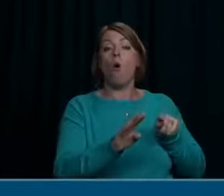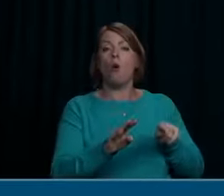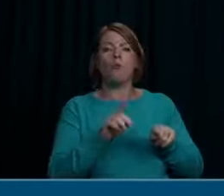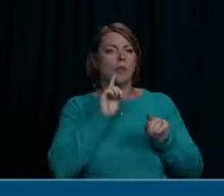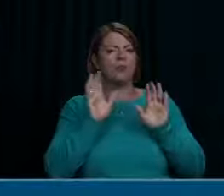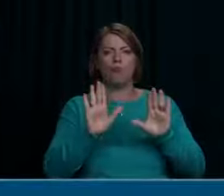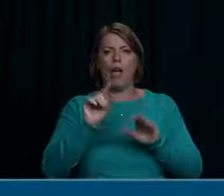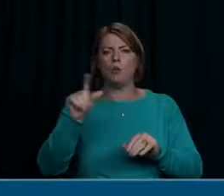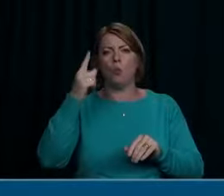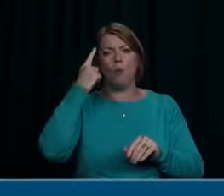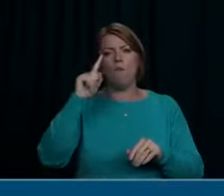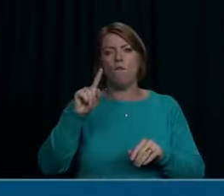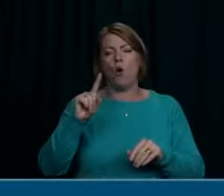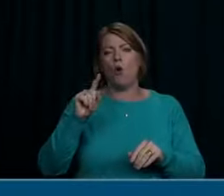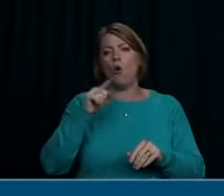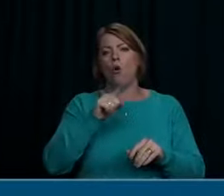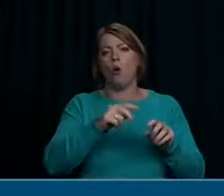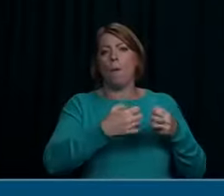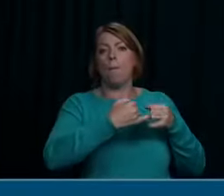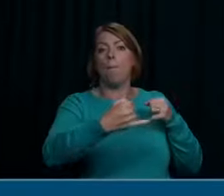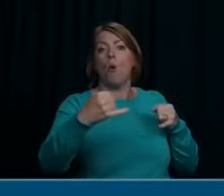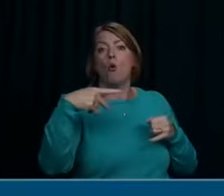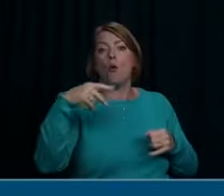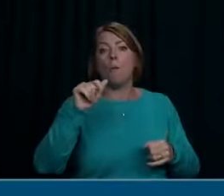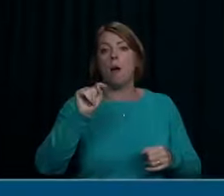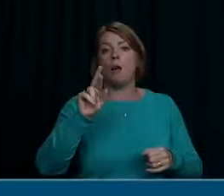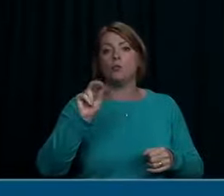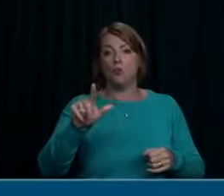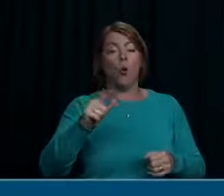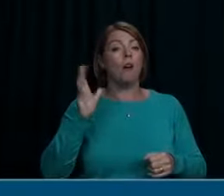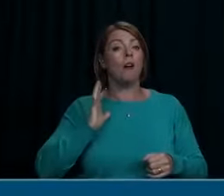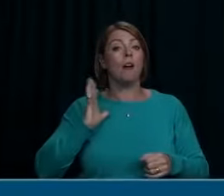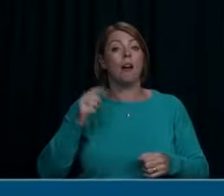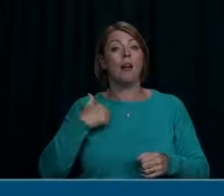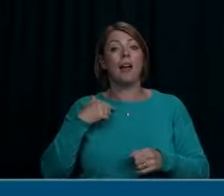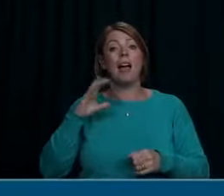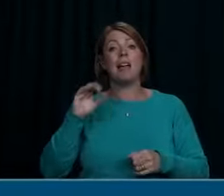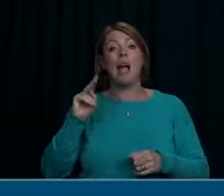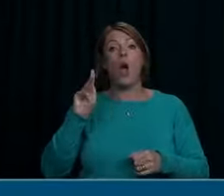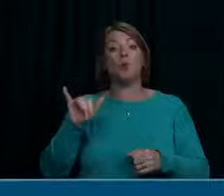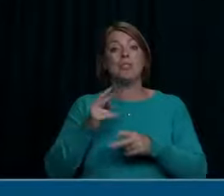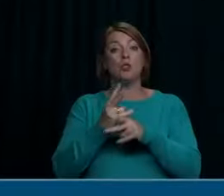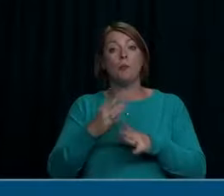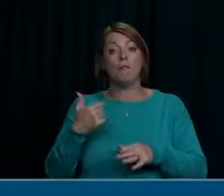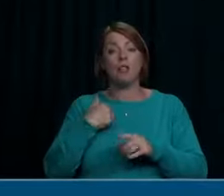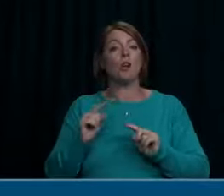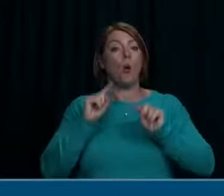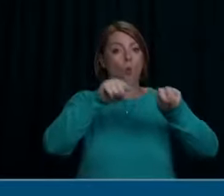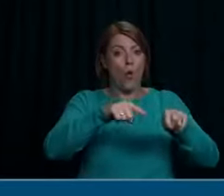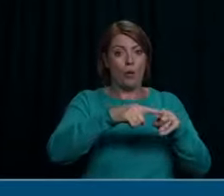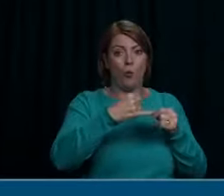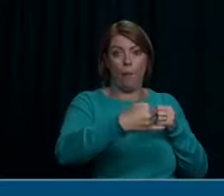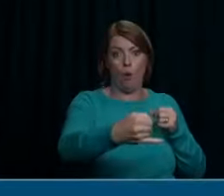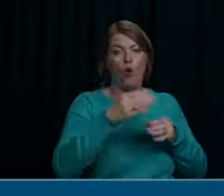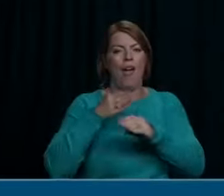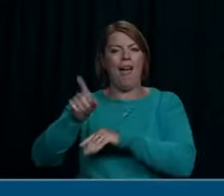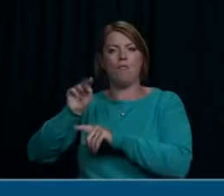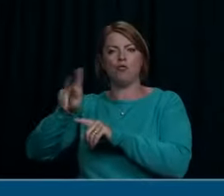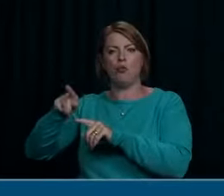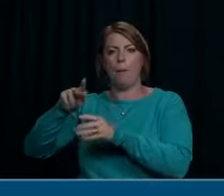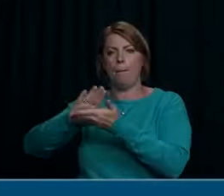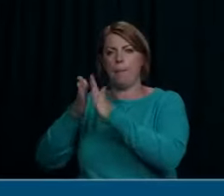Patrol agents. Believe it or not, I was actually at the border when I was a county supervisor just after President Trump was elected. I toured the border. I